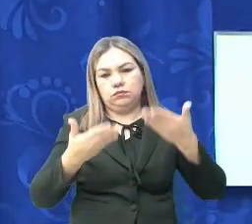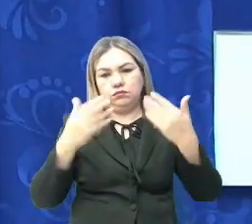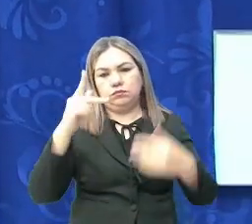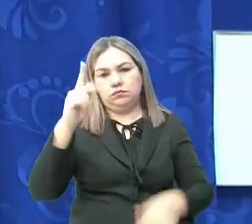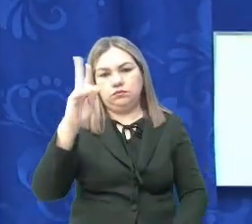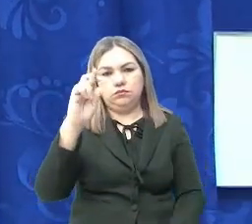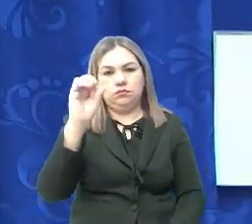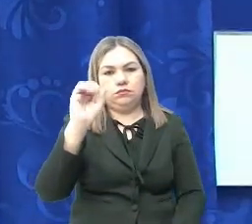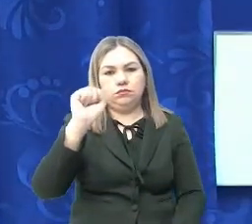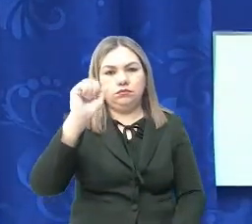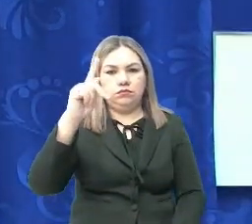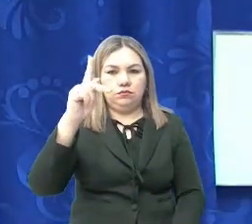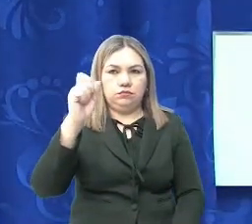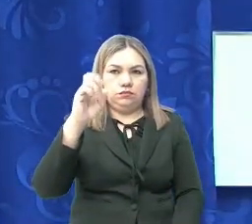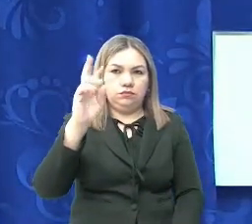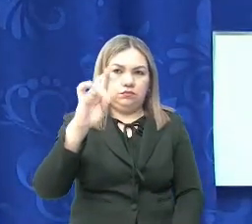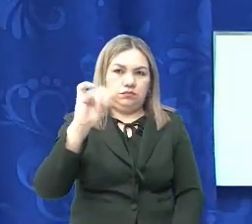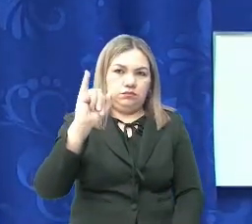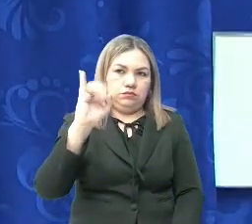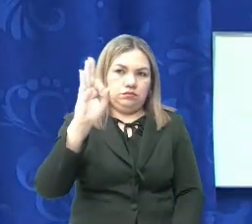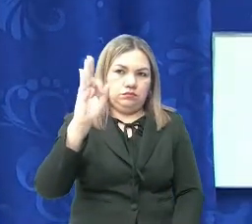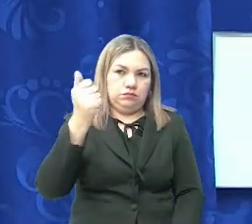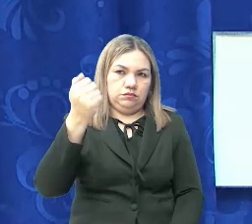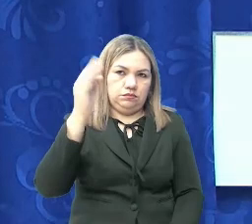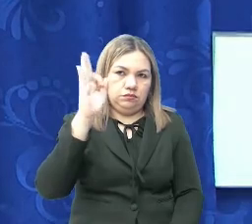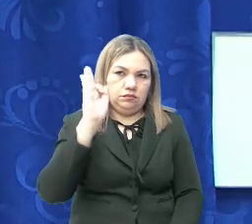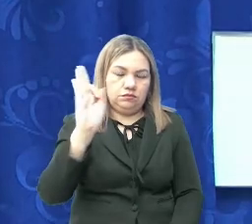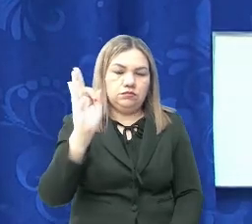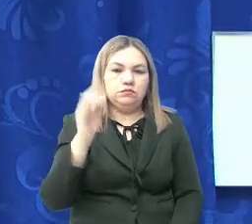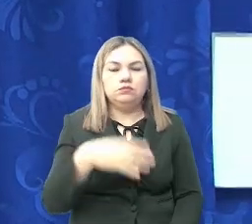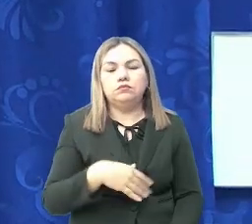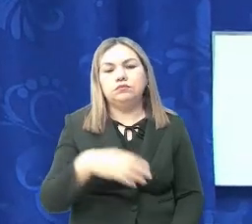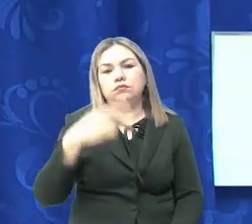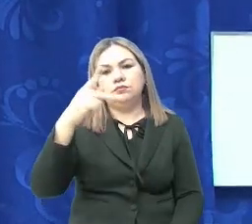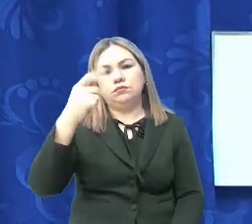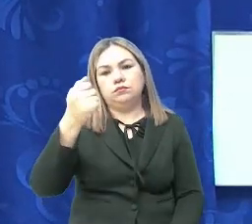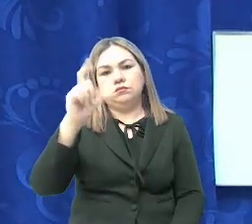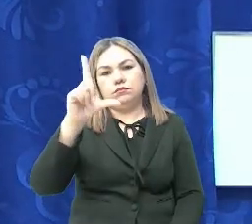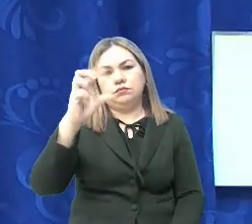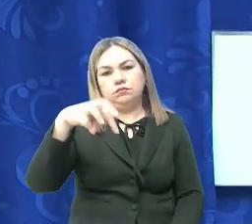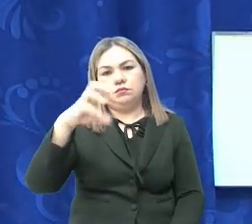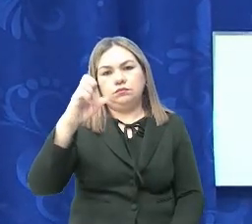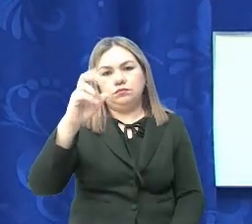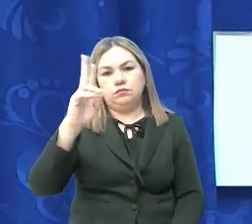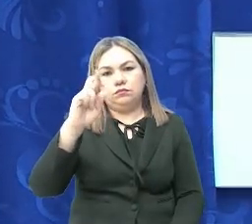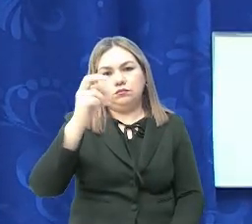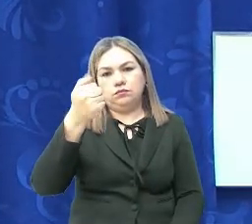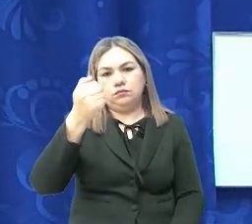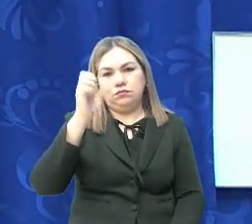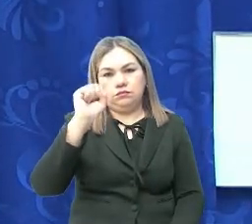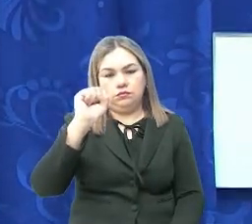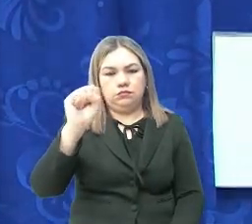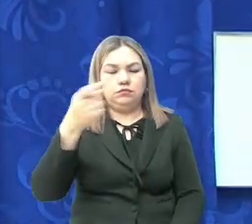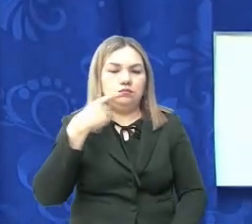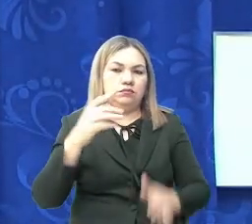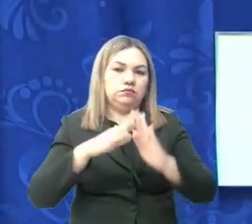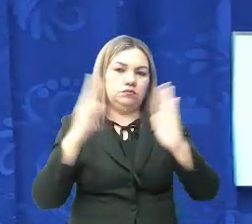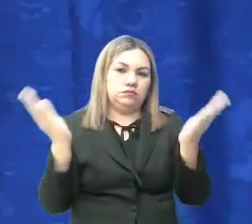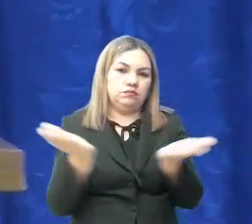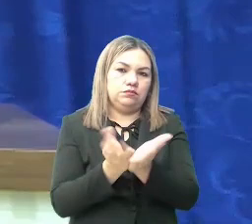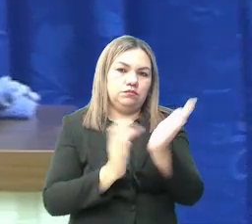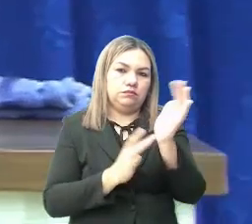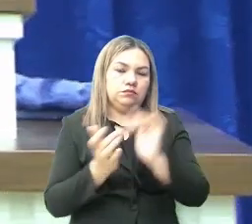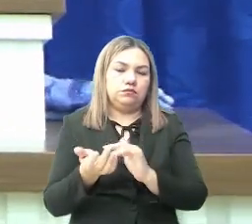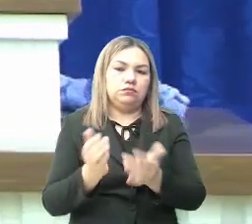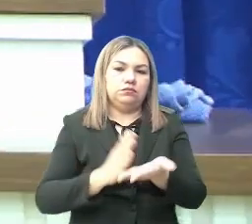prosperity. The palm trees in the Bible were always the symbol of prosperity. The